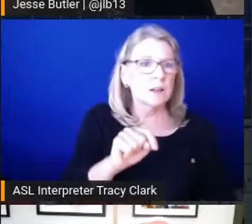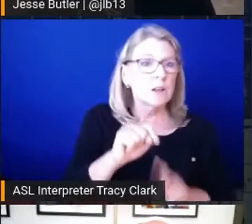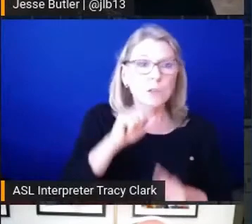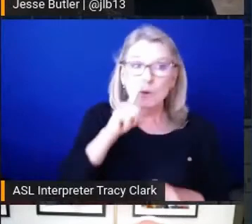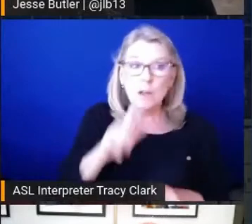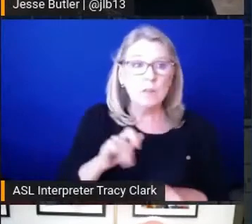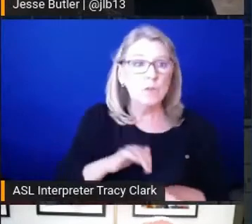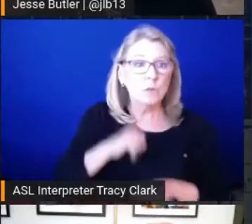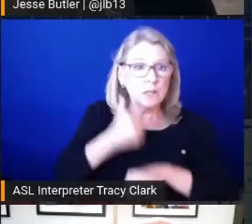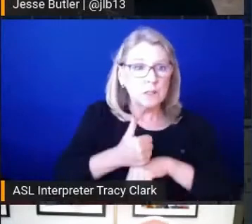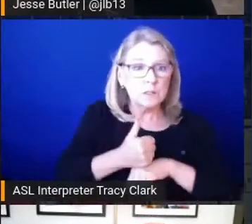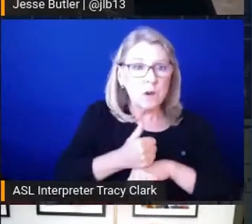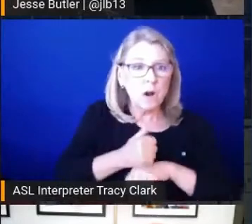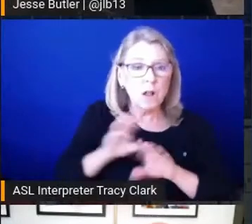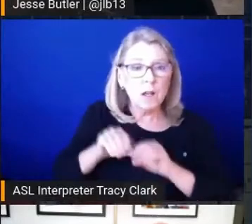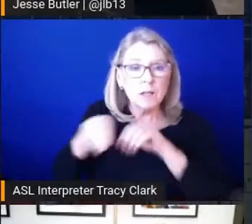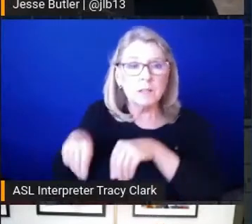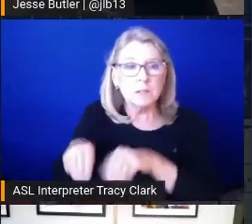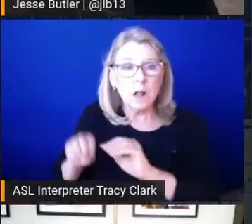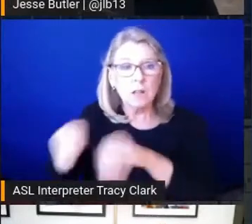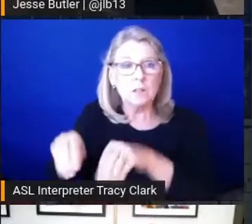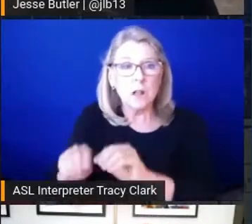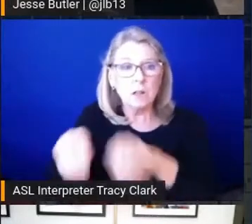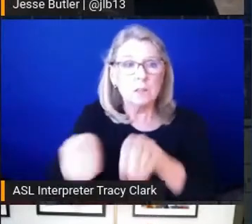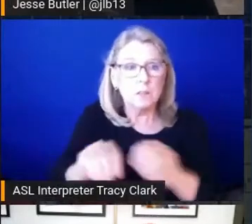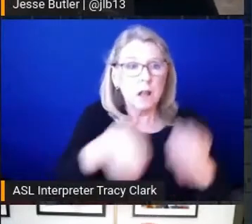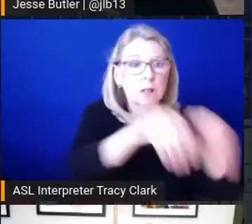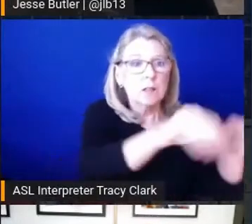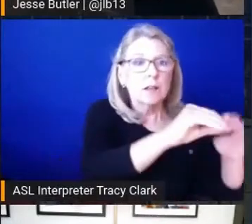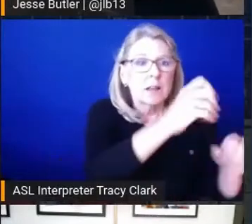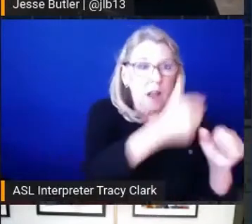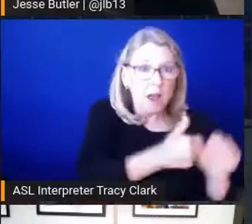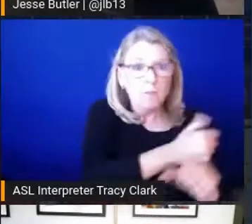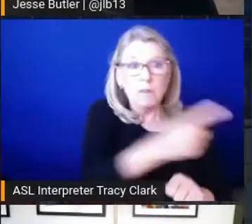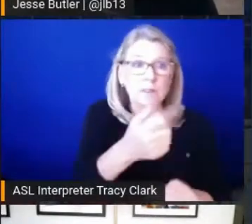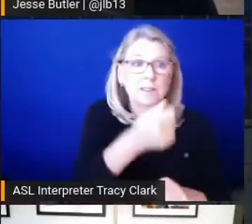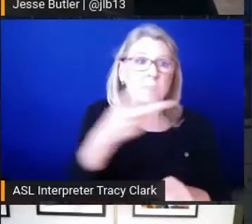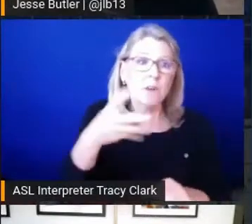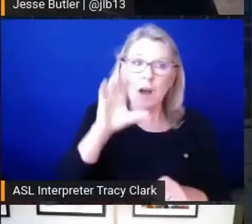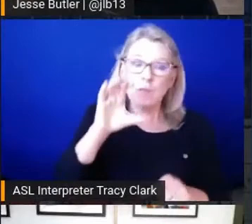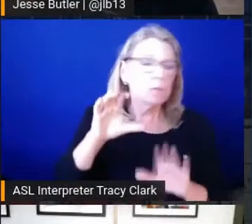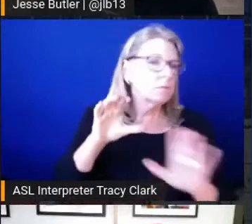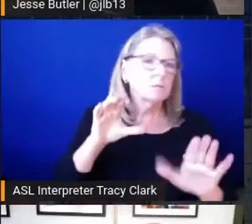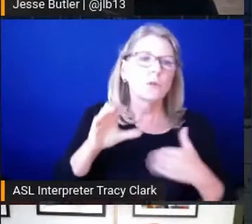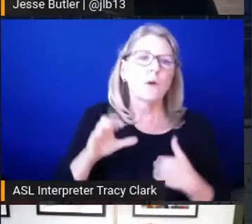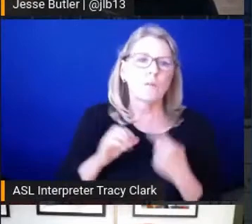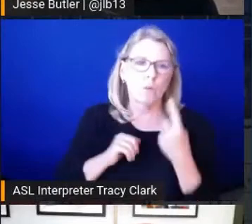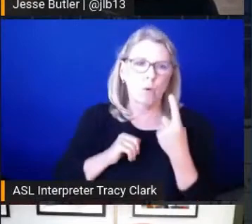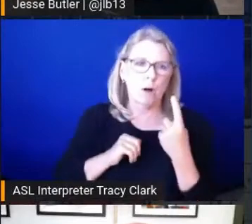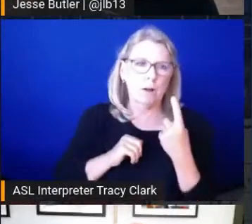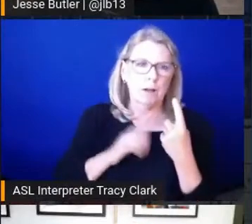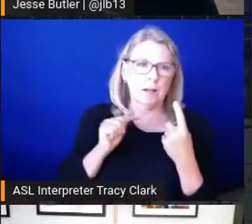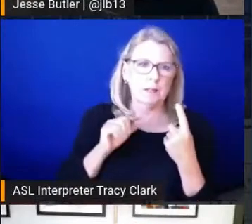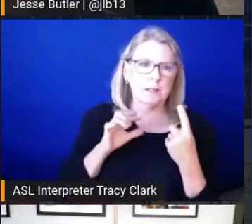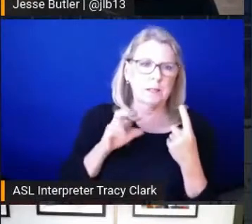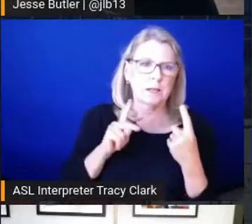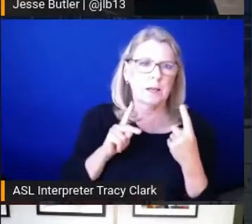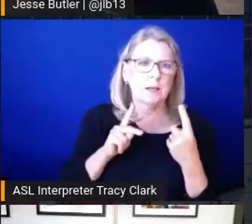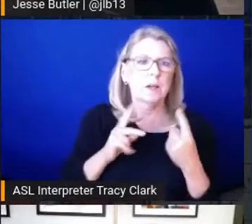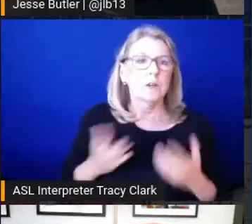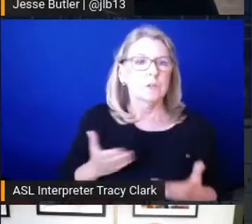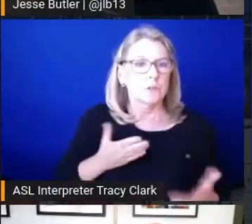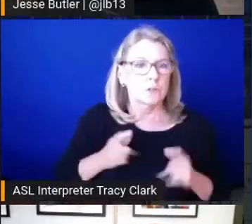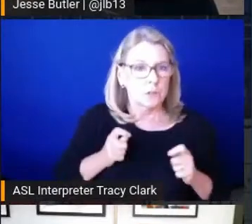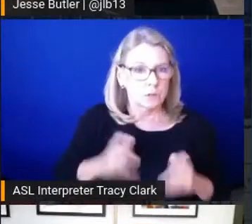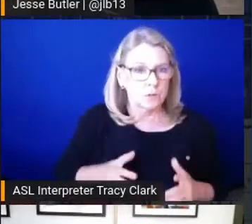100 different clusters or locations. Instead, you just have the one ACK service controller, and then you annotate a namespace